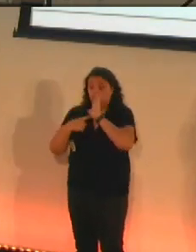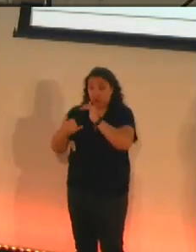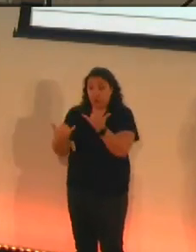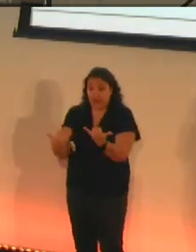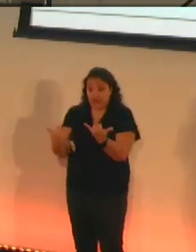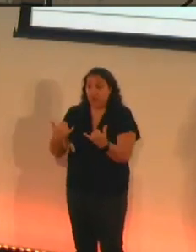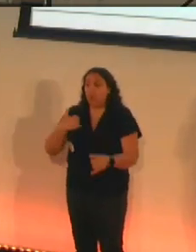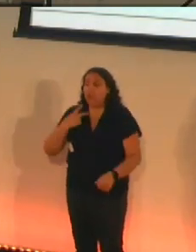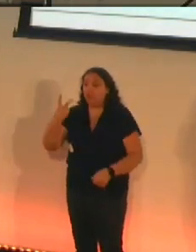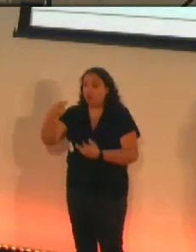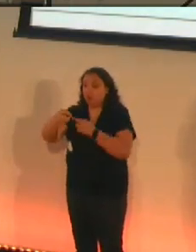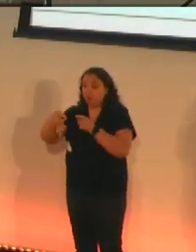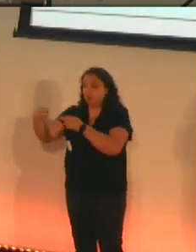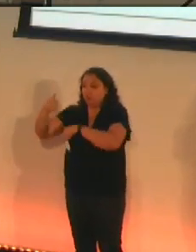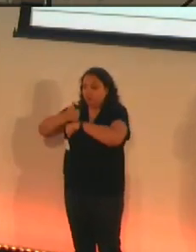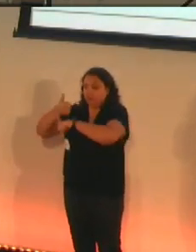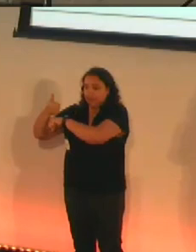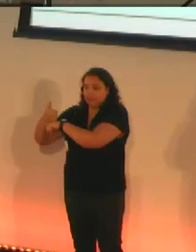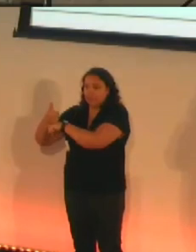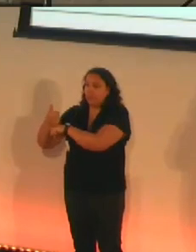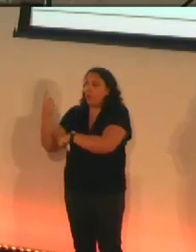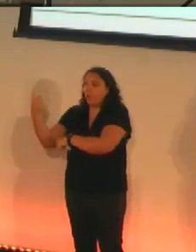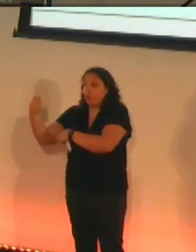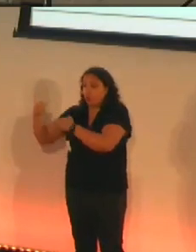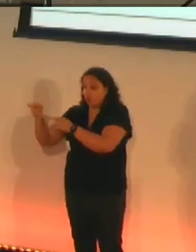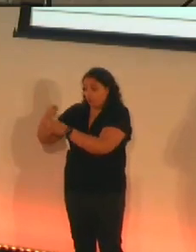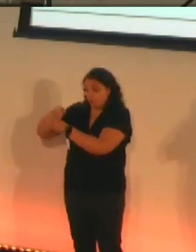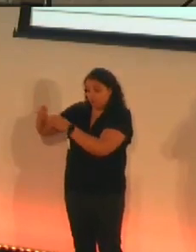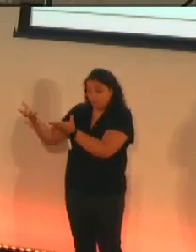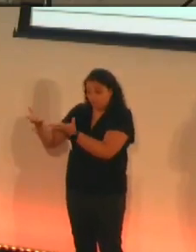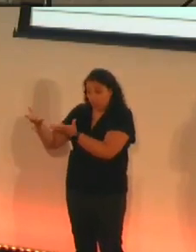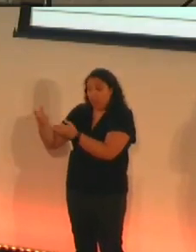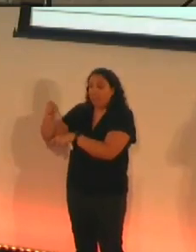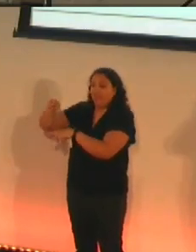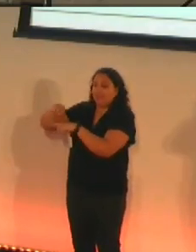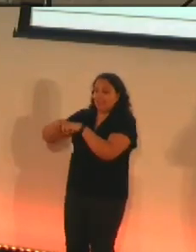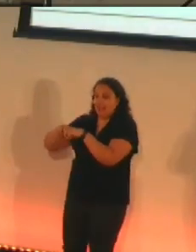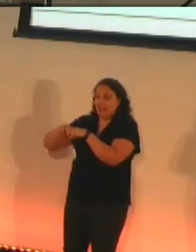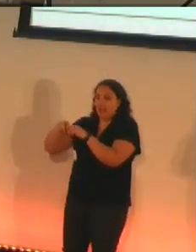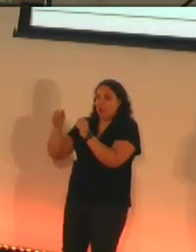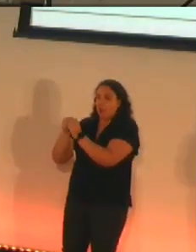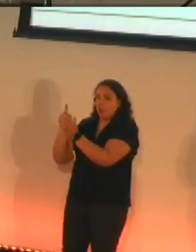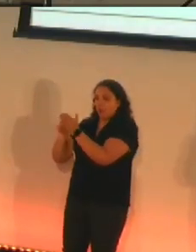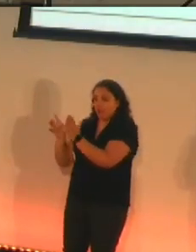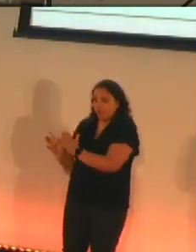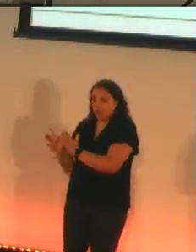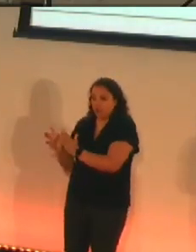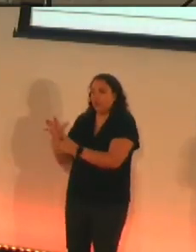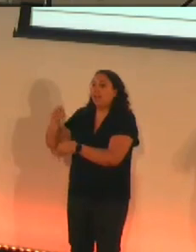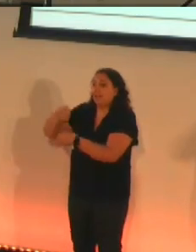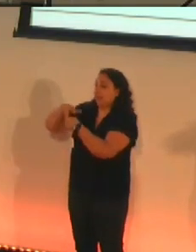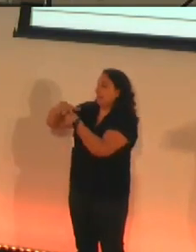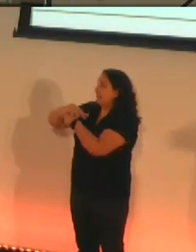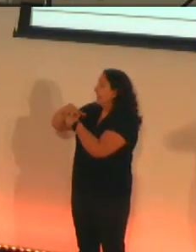had a two-room setup for this study, one room where the participant sat with a researcher in the actual